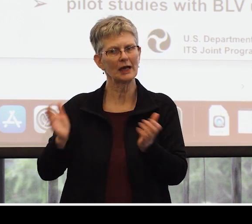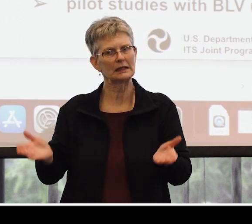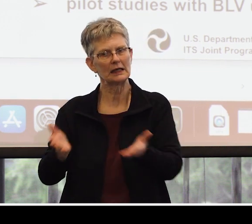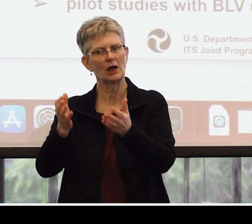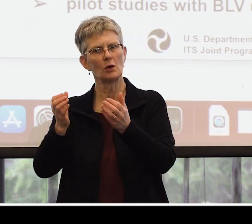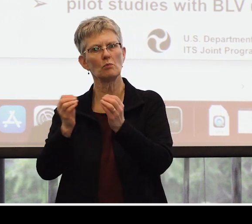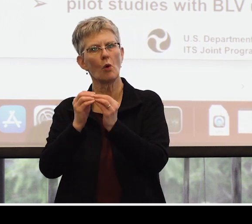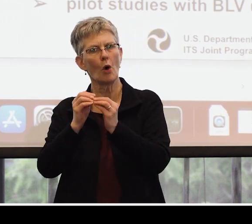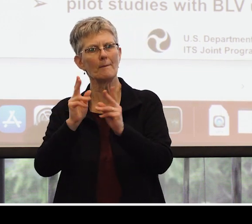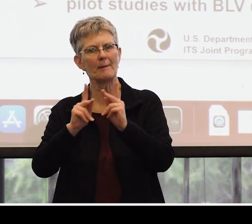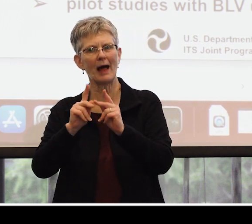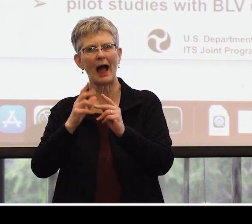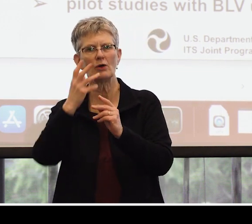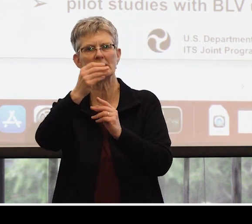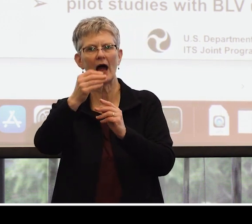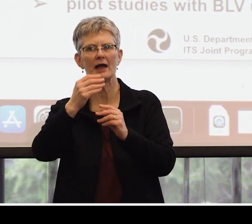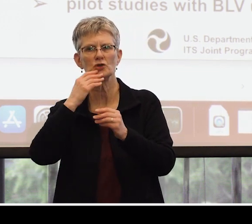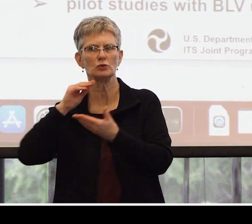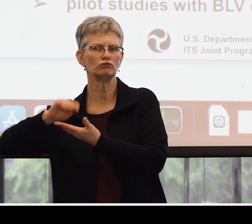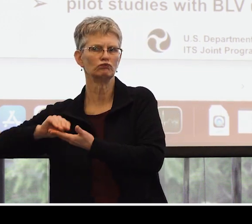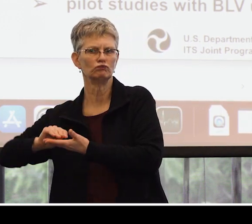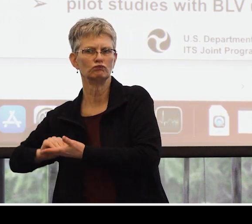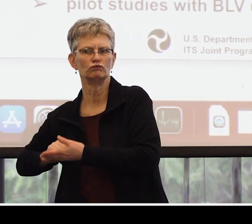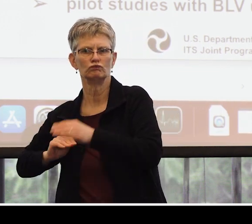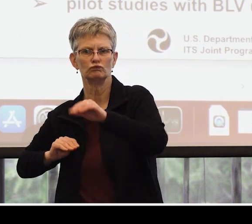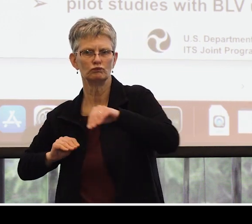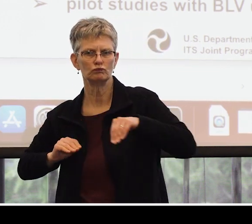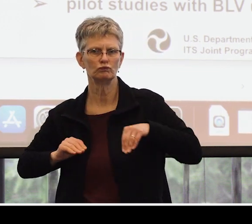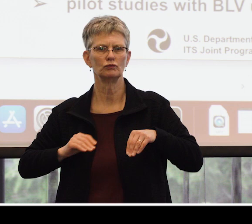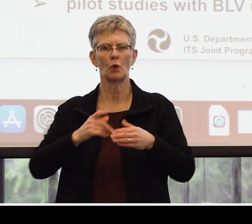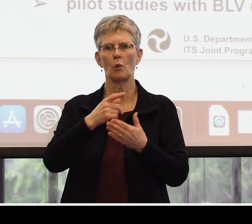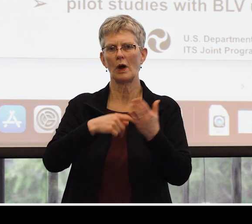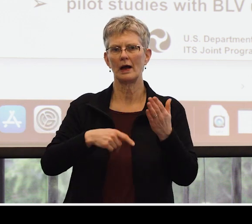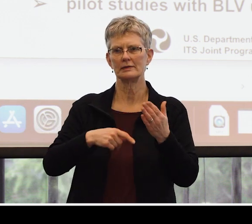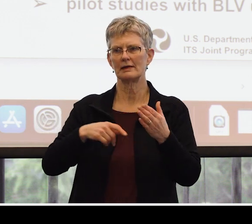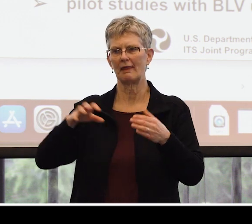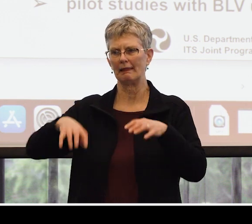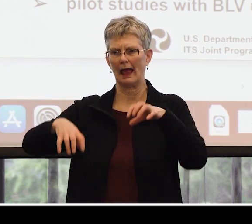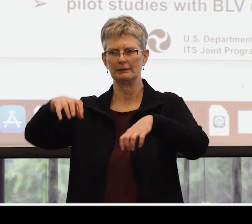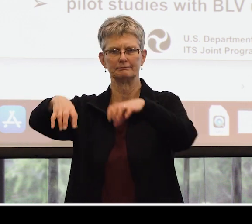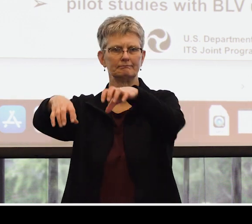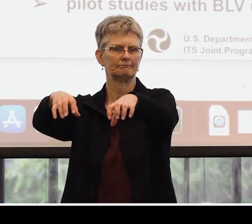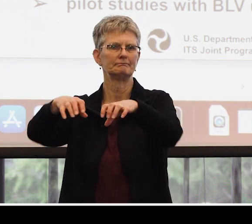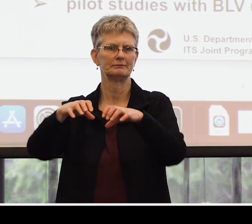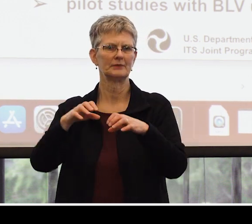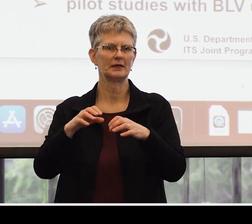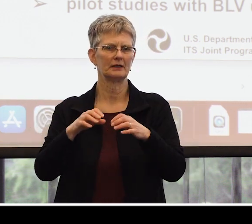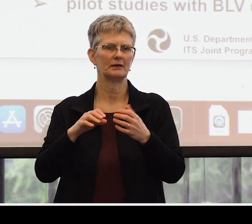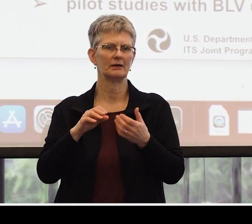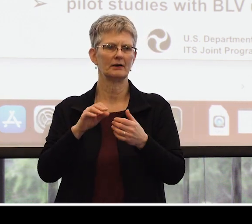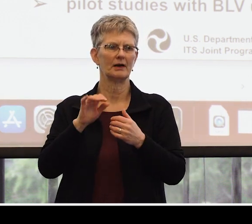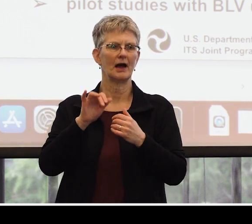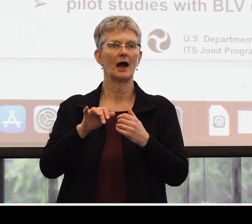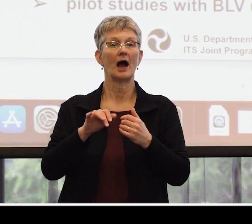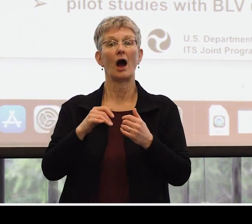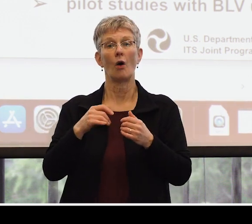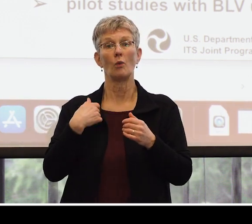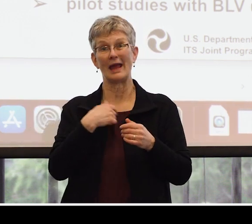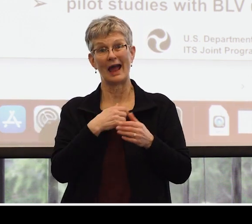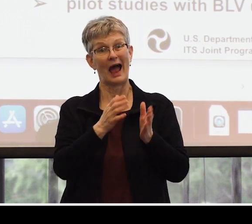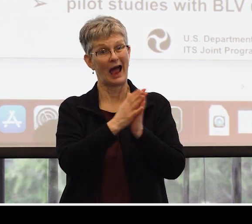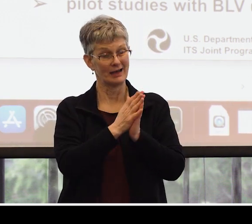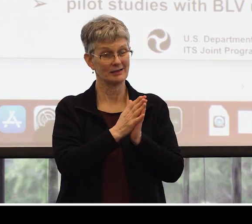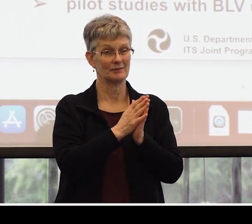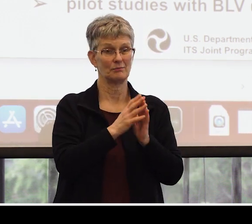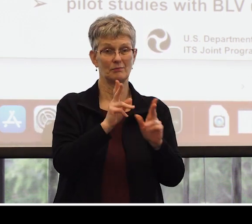to collect that data. So this is more about the landmarks, but not the graph itself, which we mentioned earlier. We're asking people to go through our